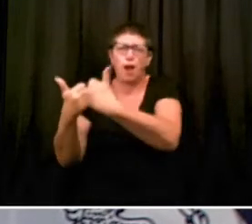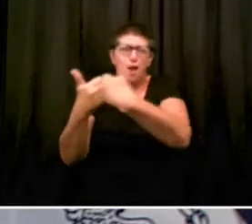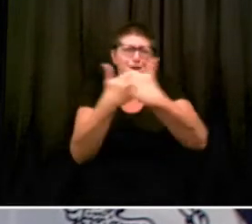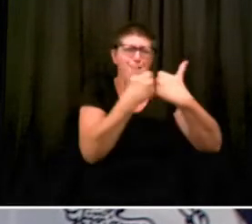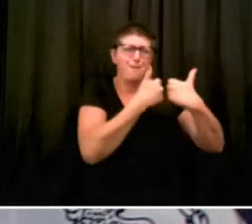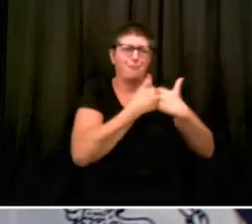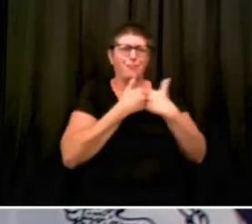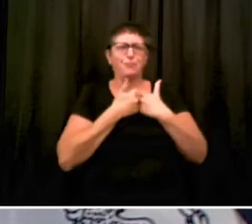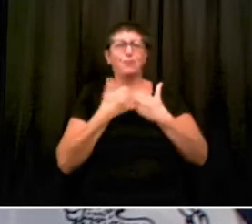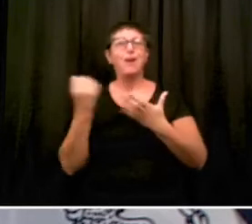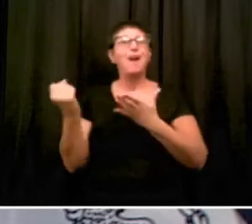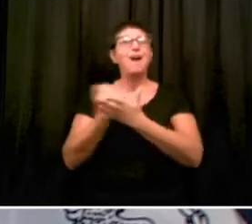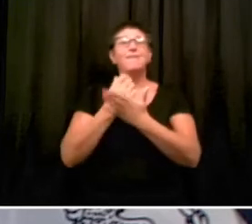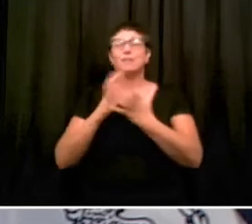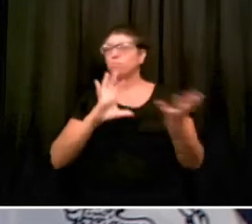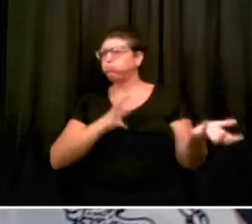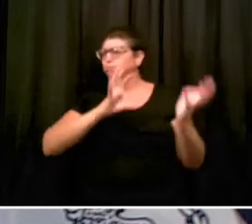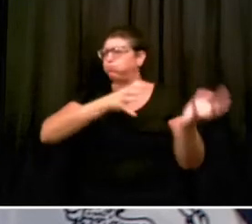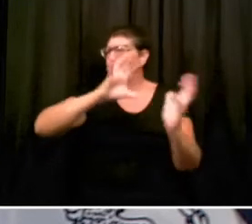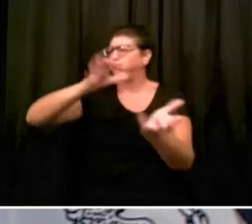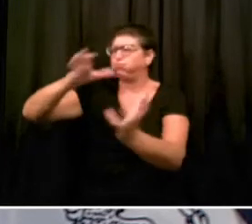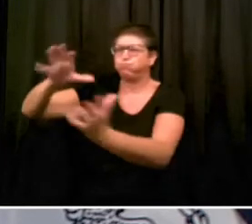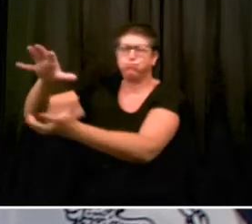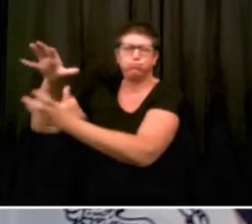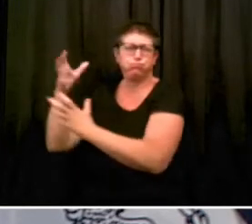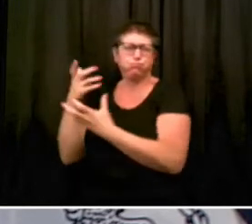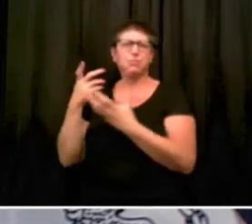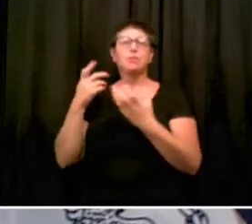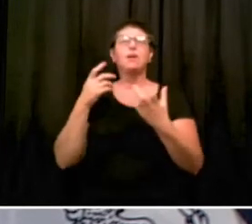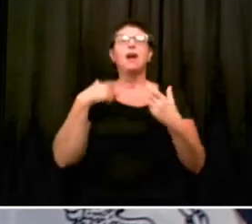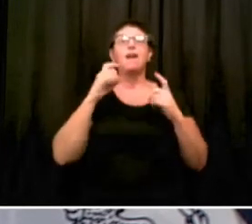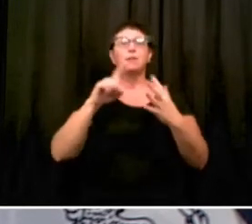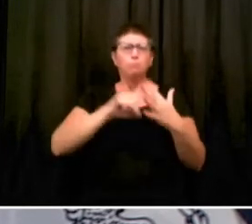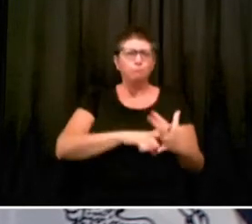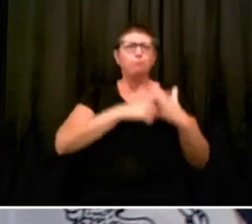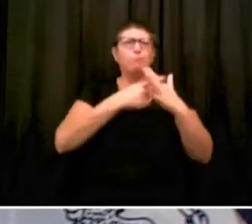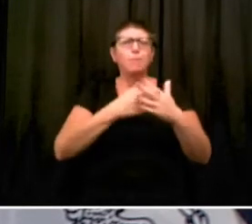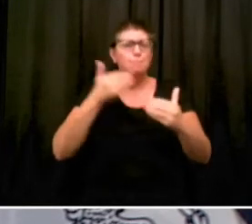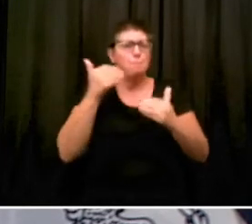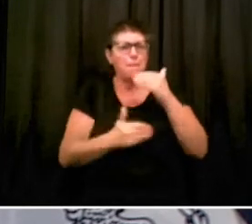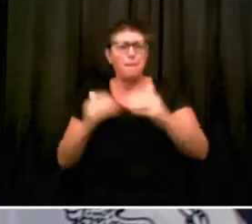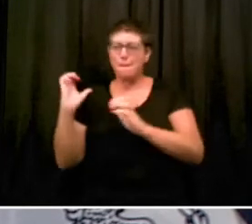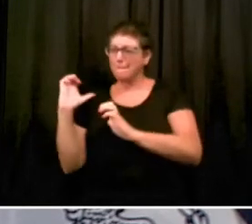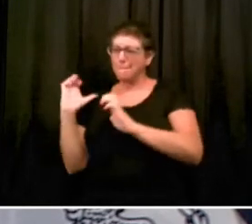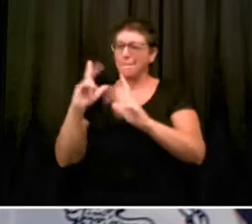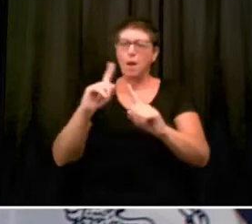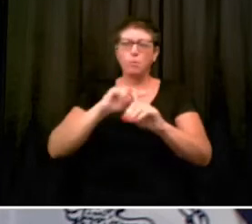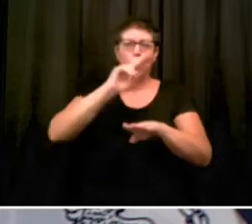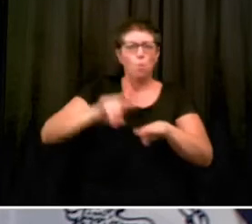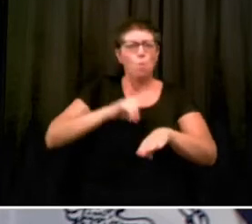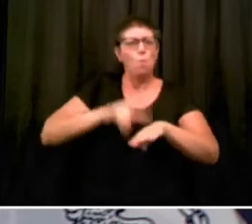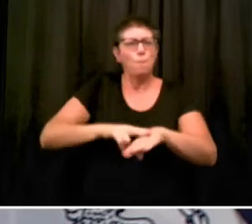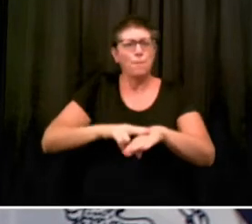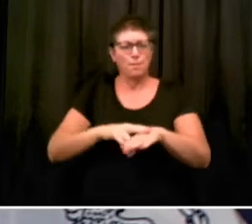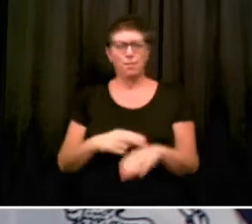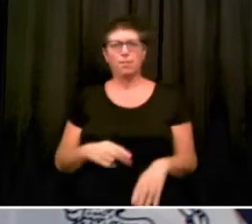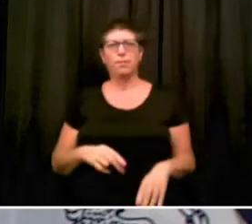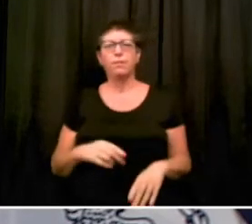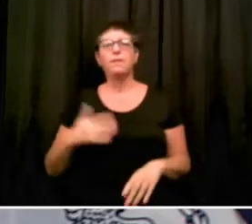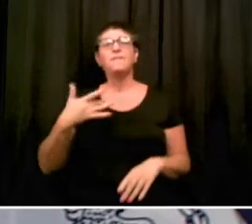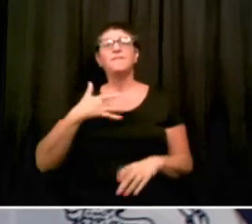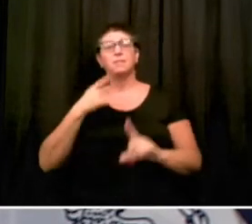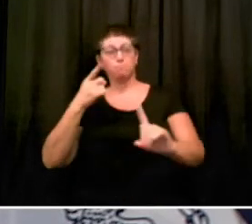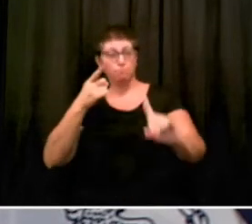So I think the bottom line is that we just have to steadily do the work. The gun arrests coming up,